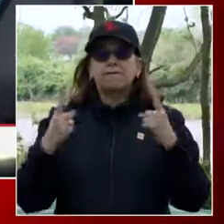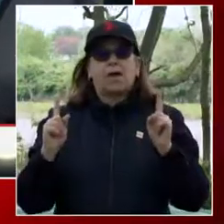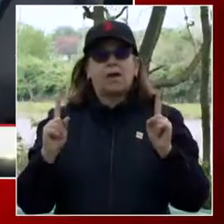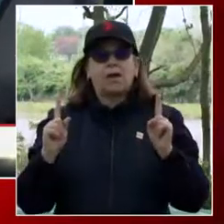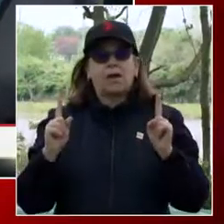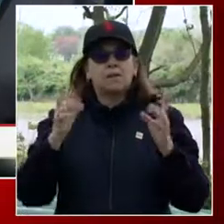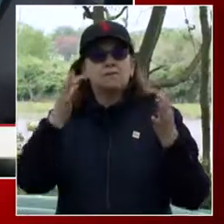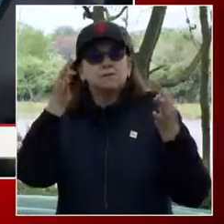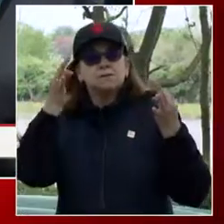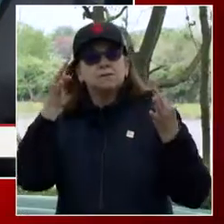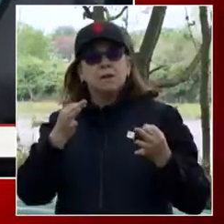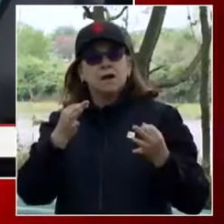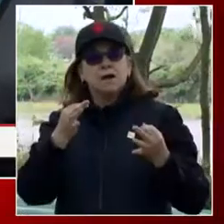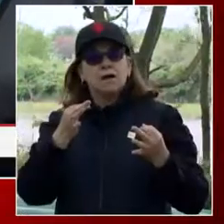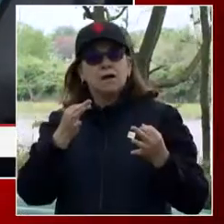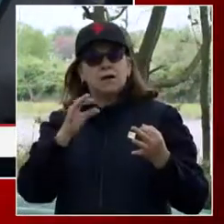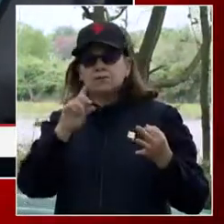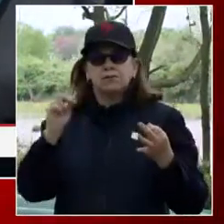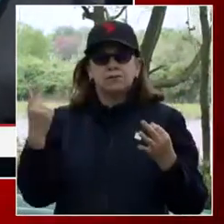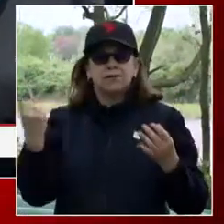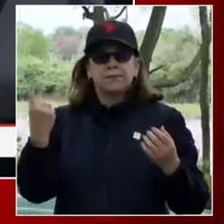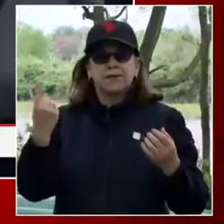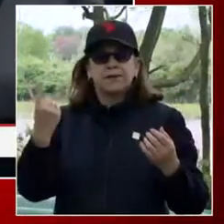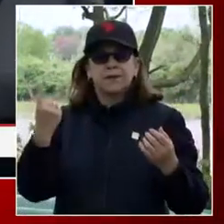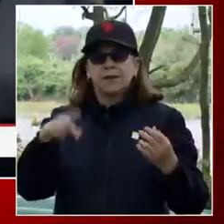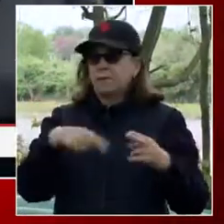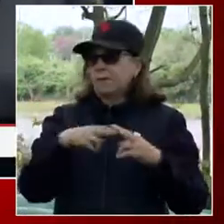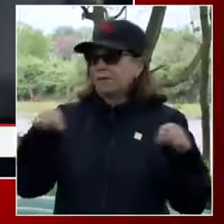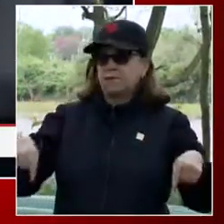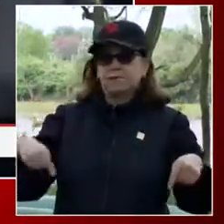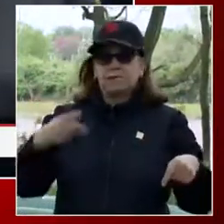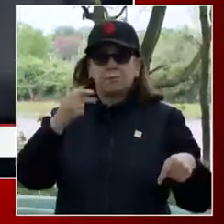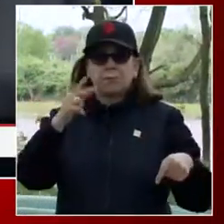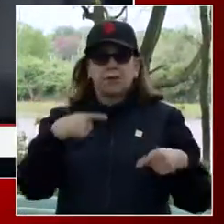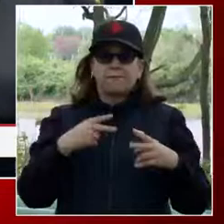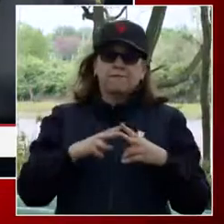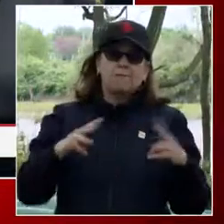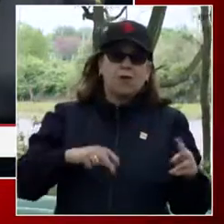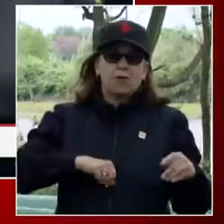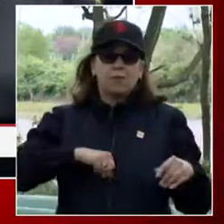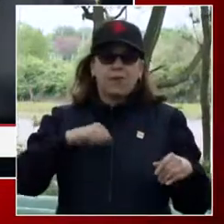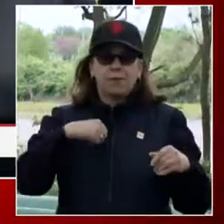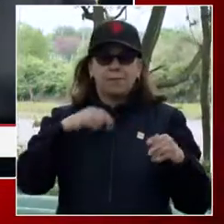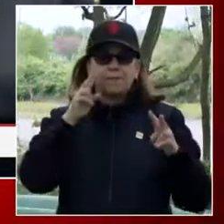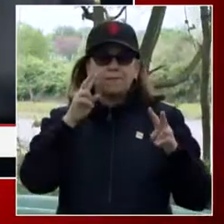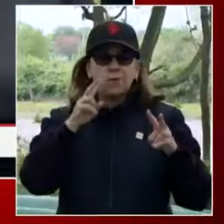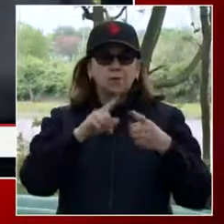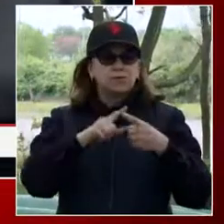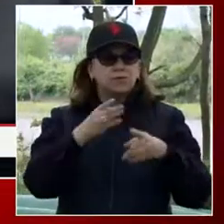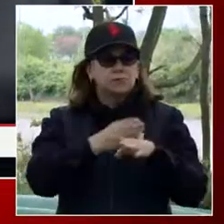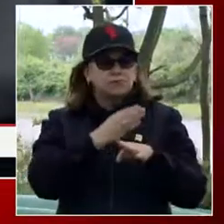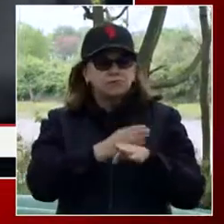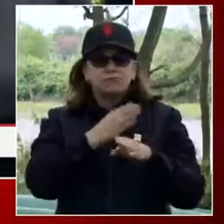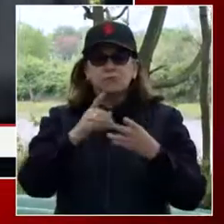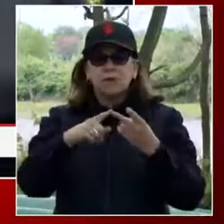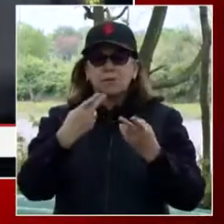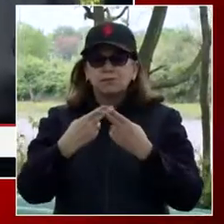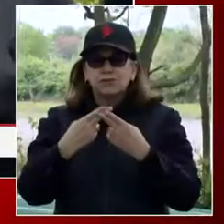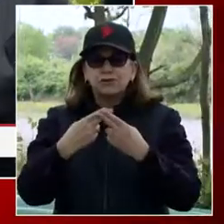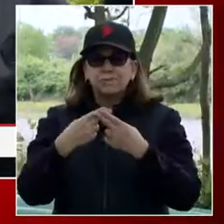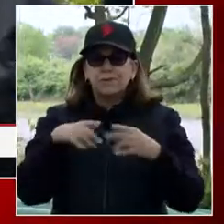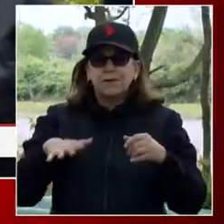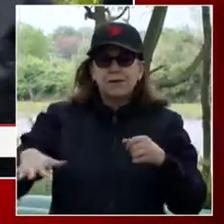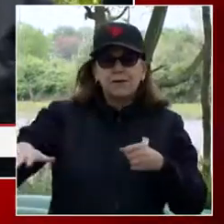and Heritage Island something that we can all be proud of. She made it a conservation area and put DOE in charge and asked